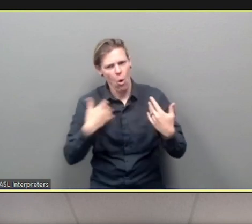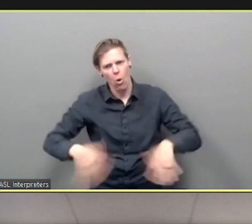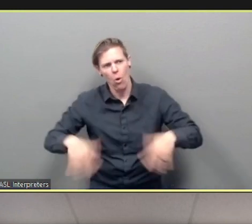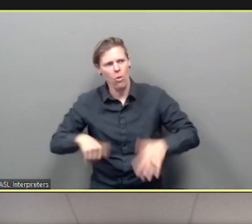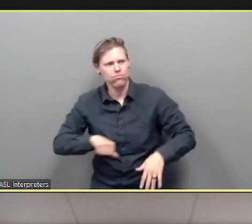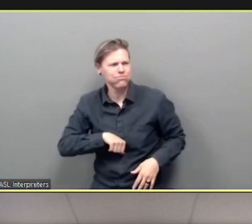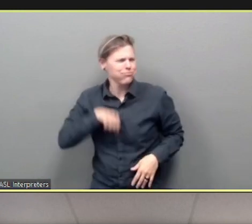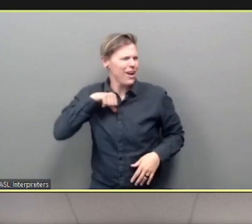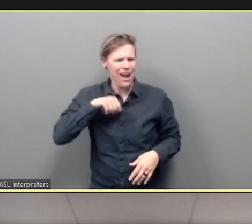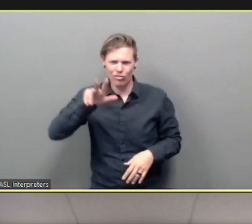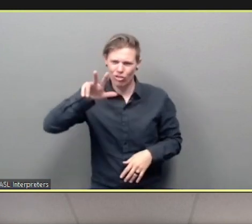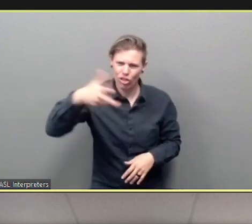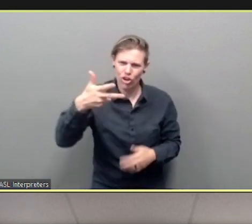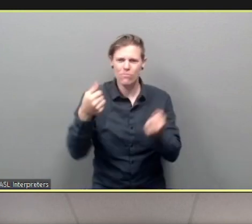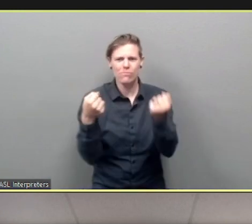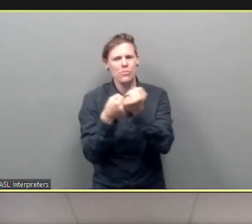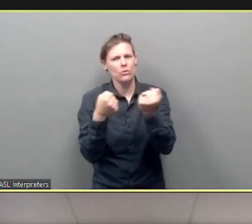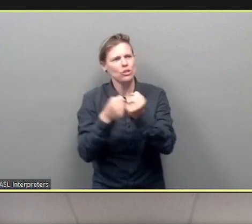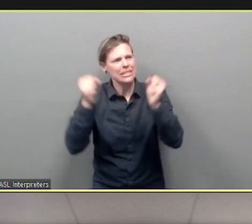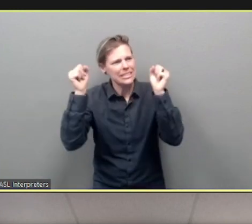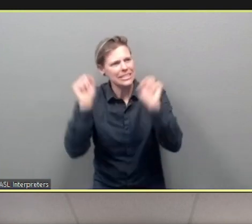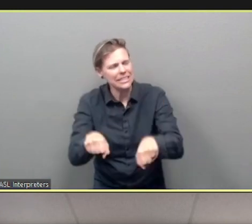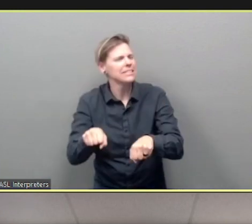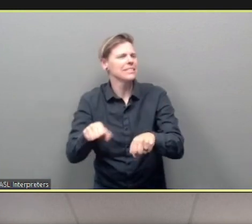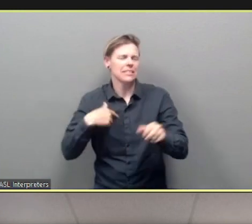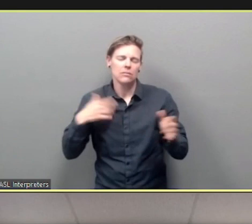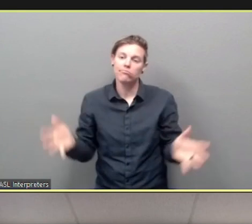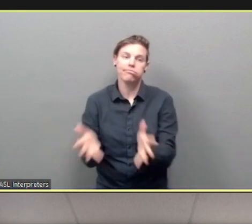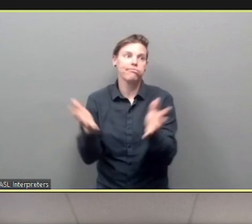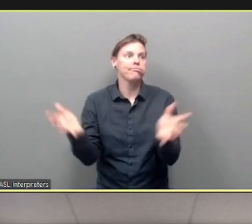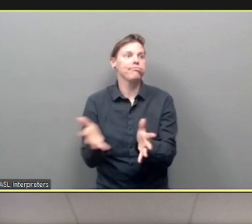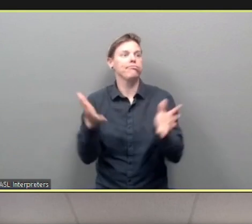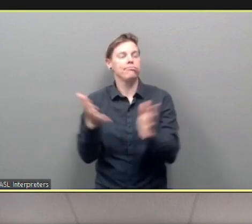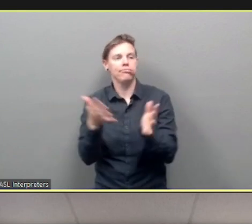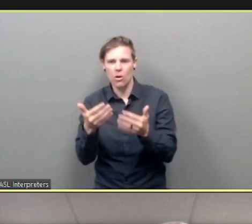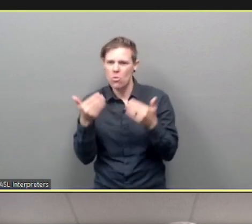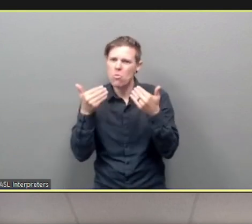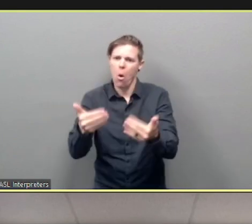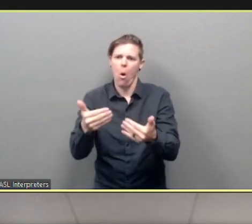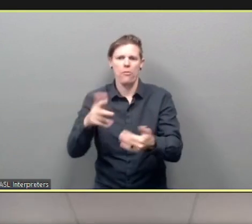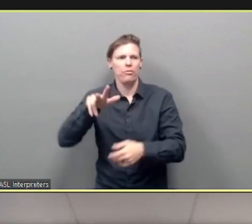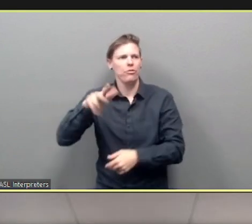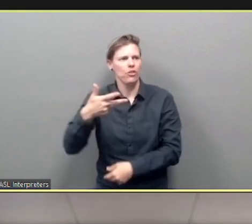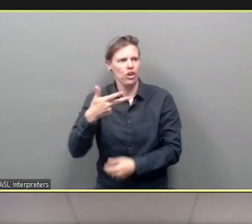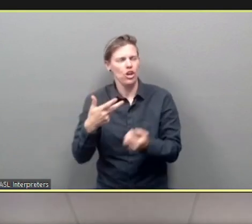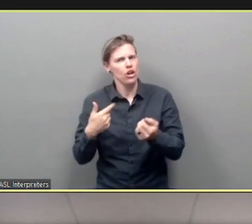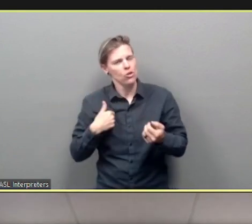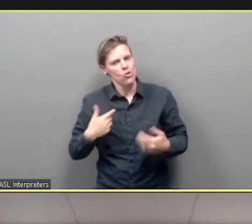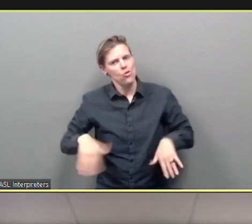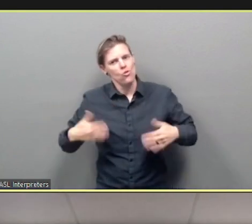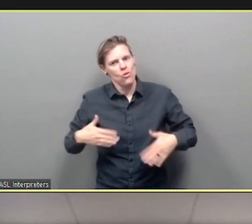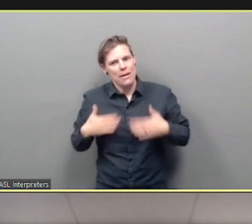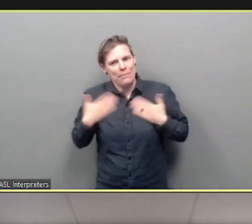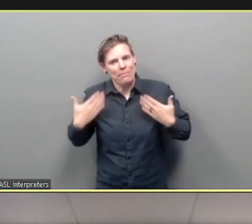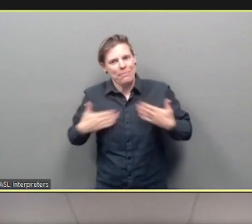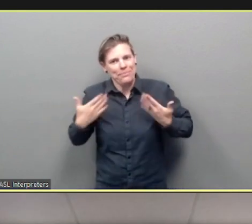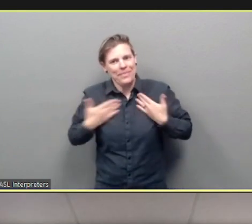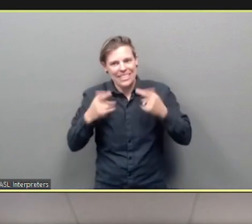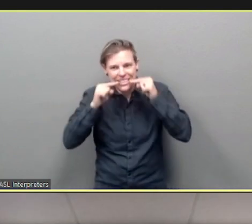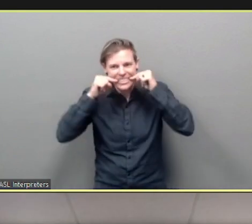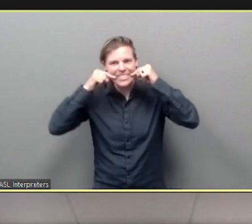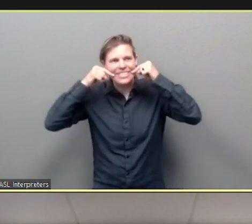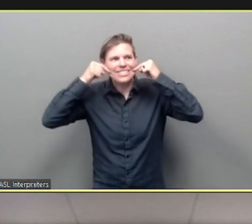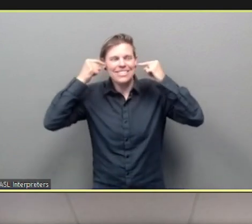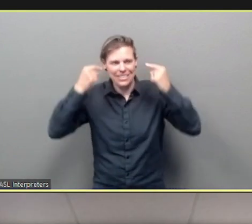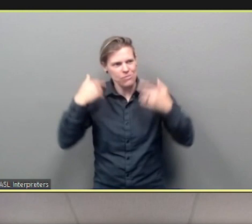so and getting people boosted. We're really, really proud of our really fast start out of the gate with the 5